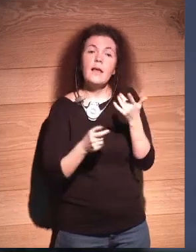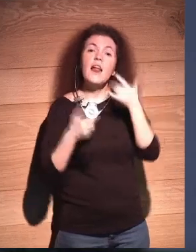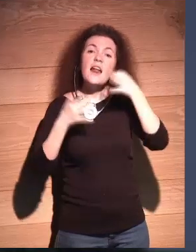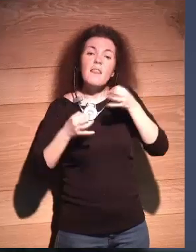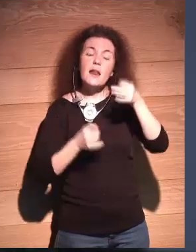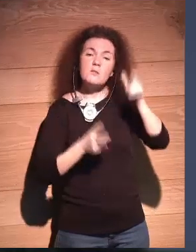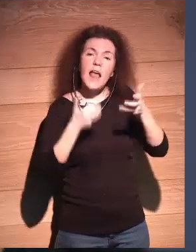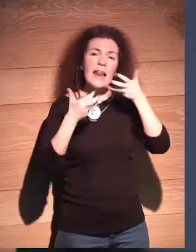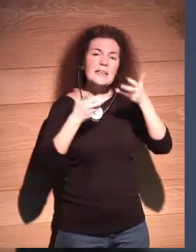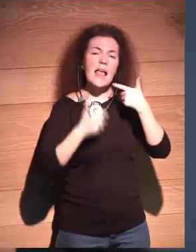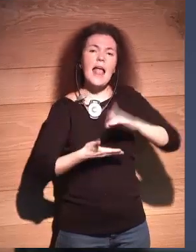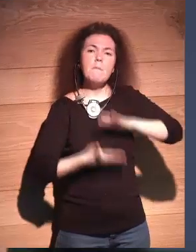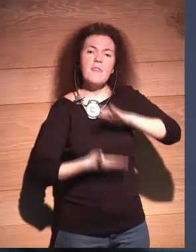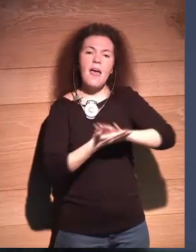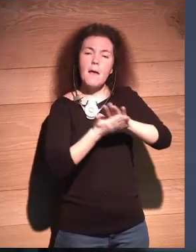people outside.